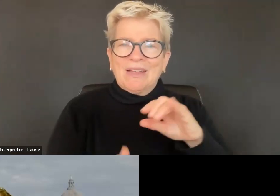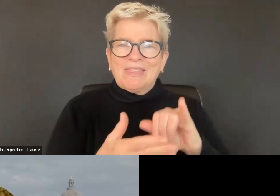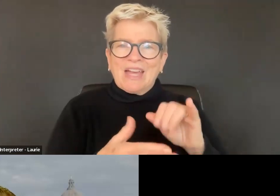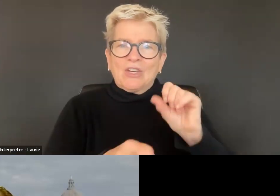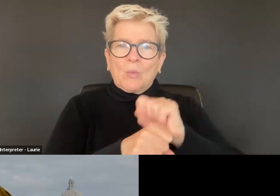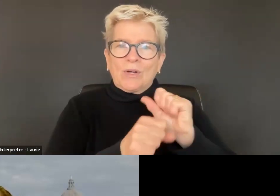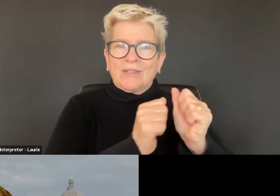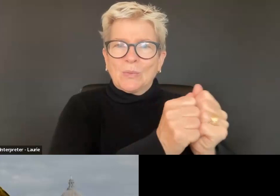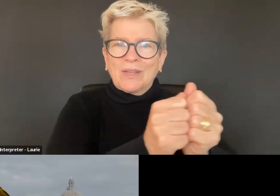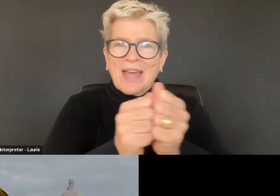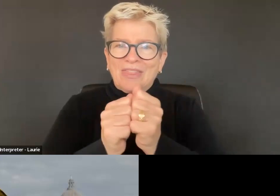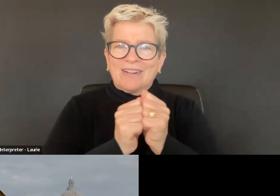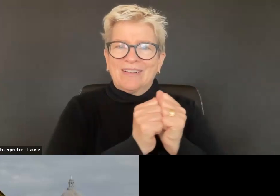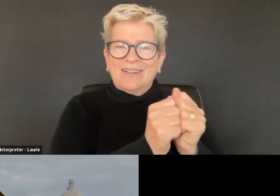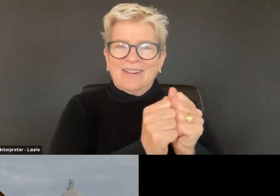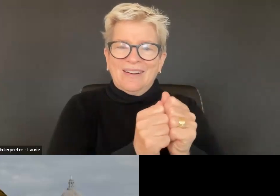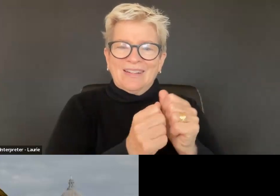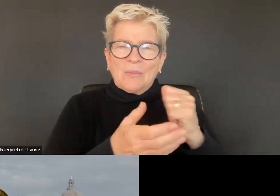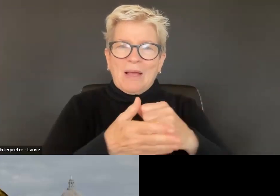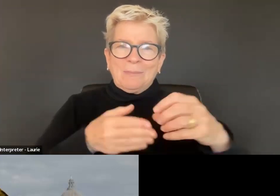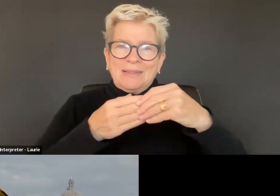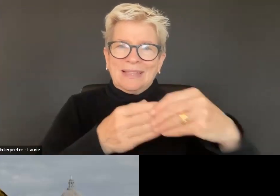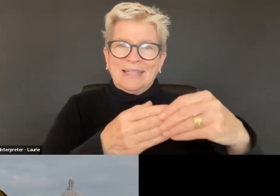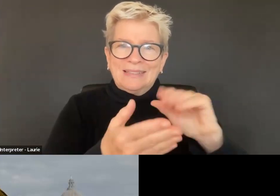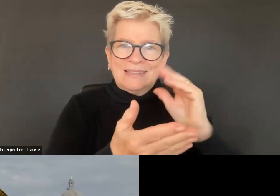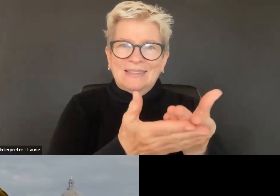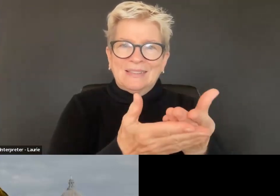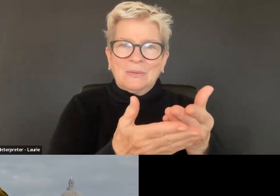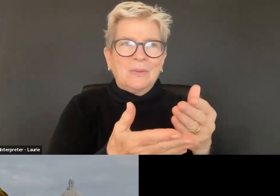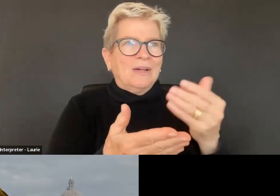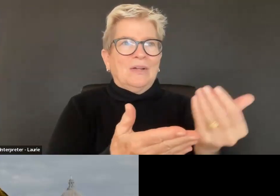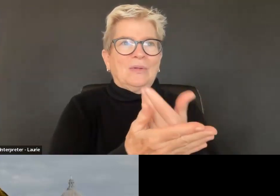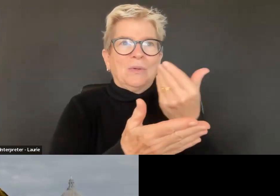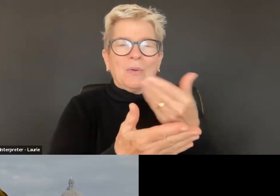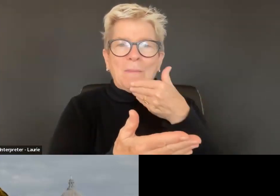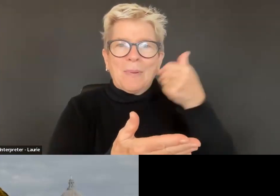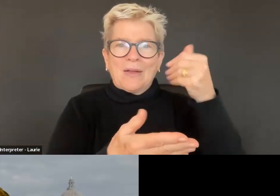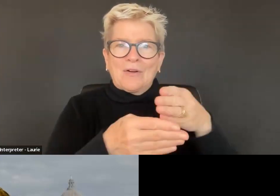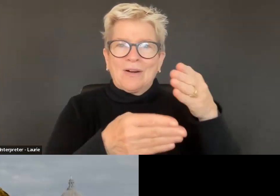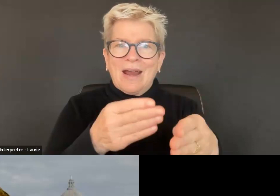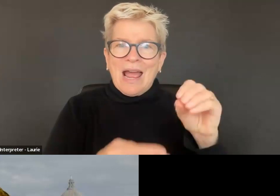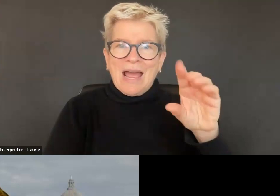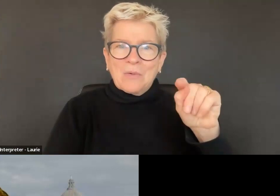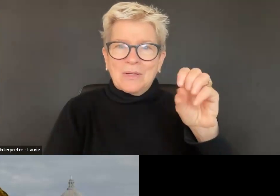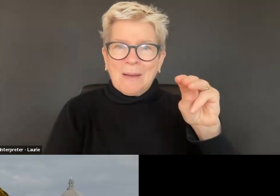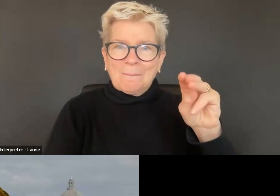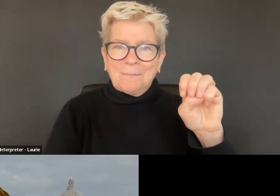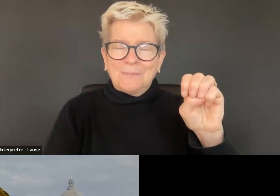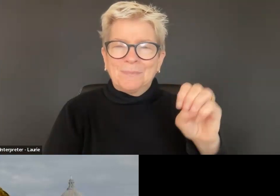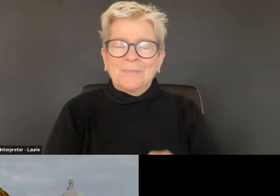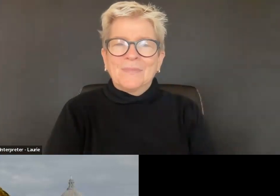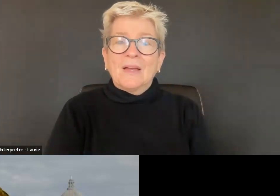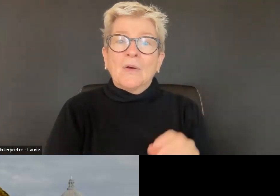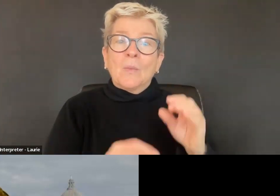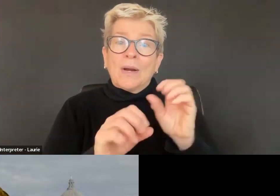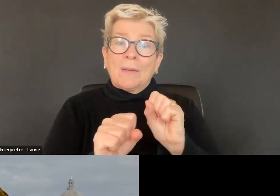working together in getting us to a better outcome. And it really, as I get ready to go